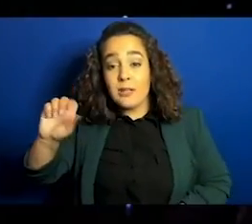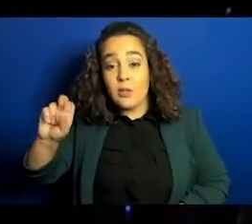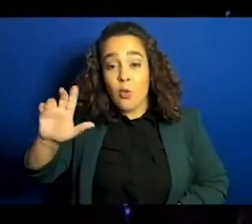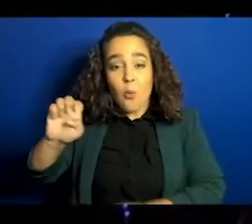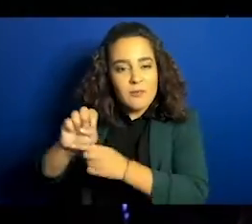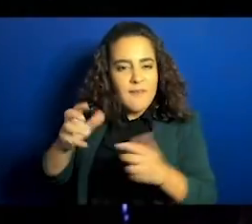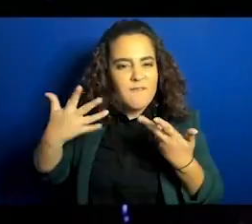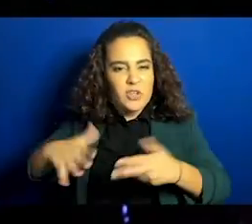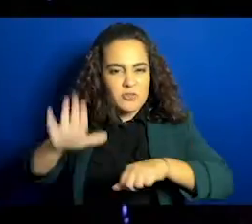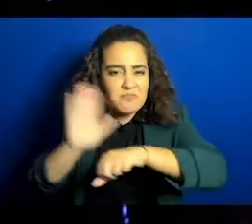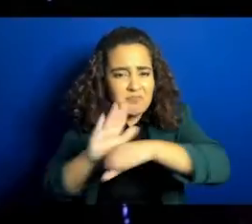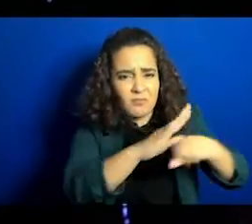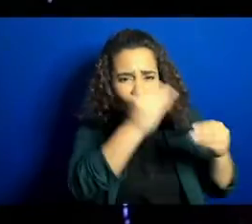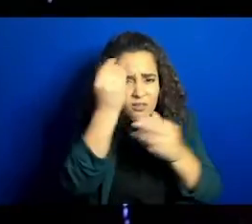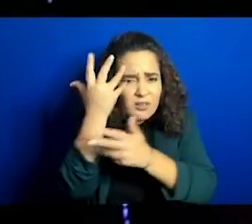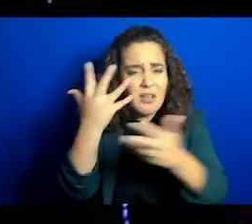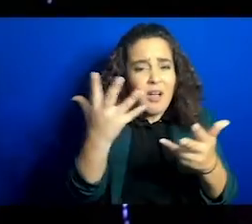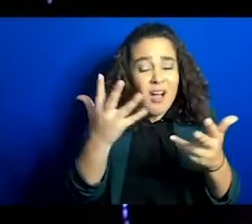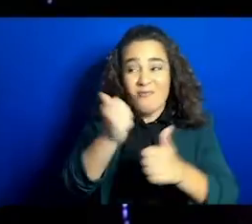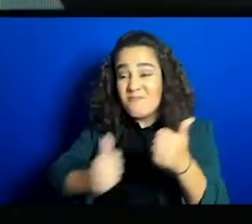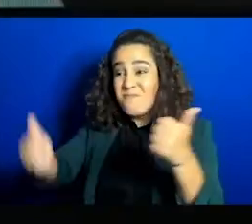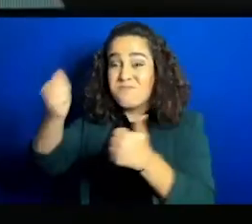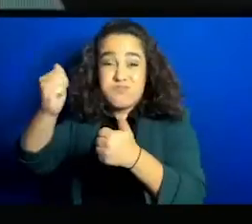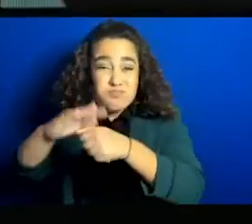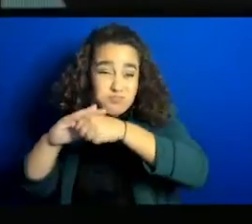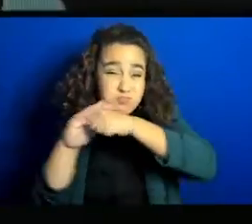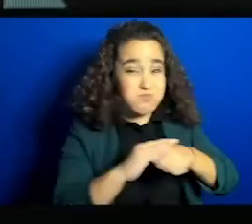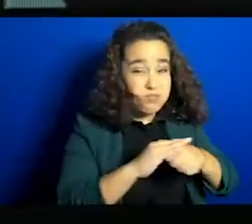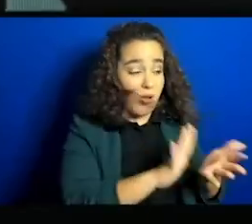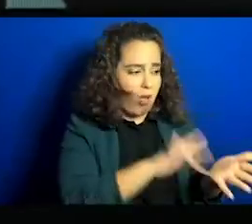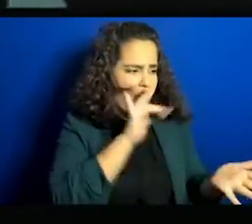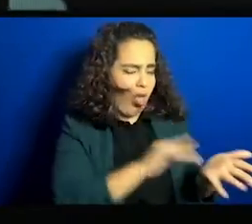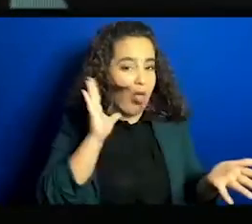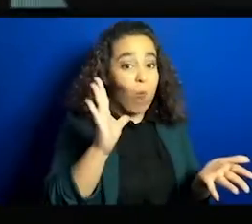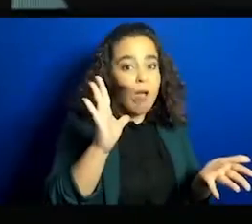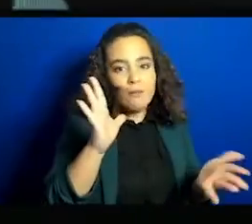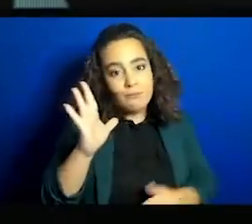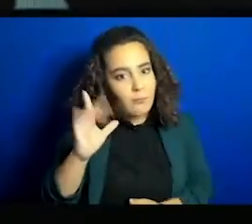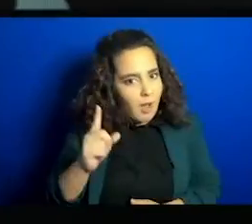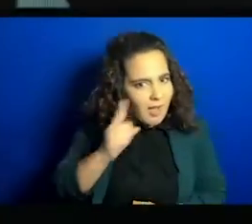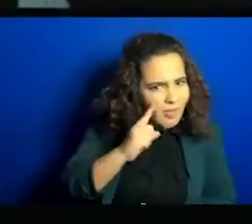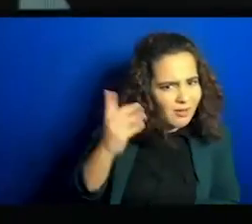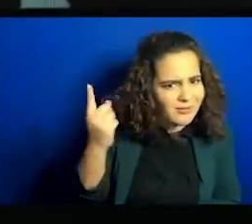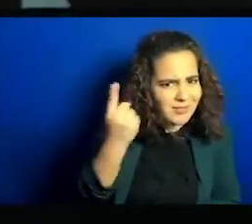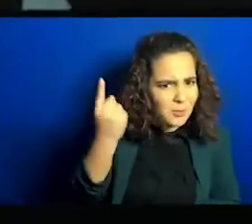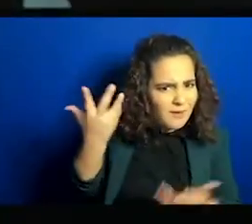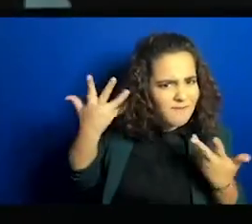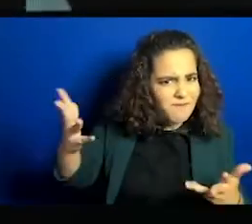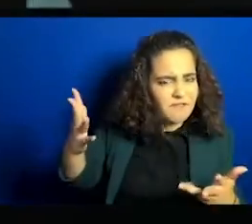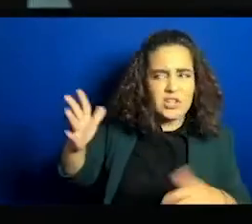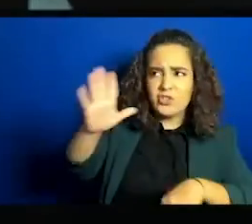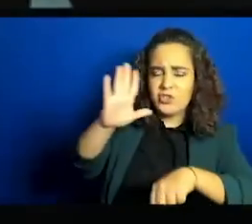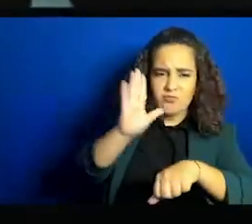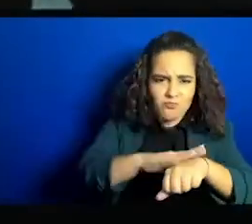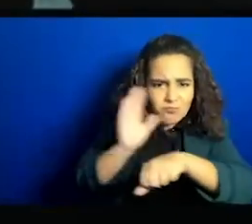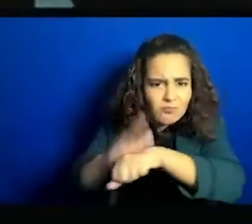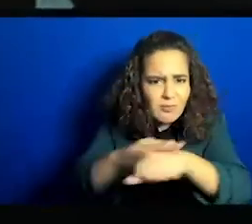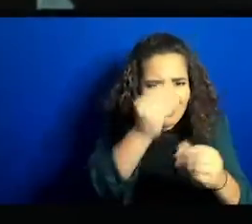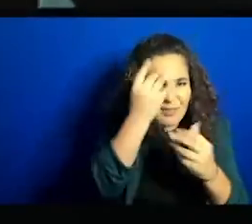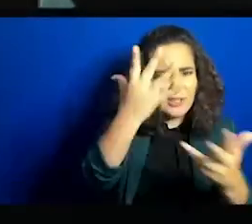Audre Lorde warned us about misused power. So I thought someone had